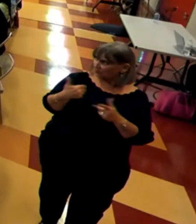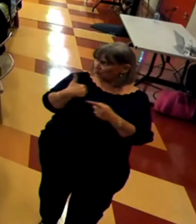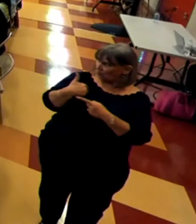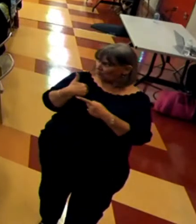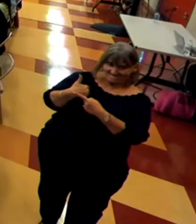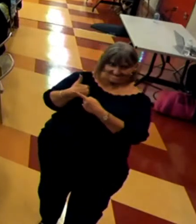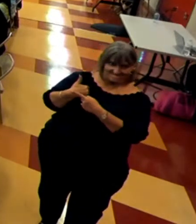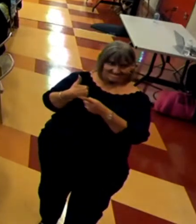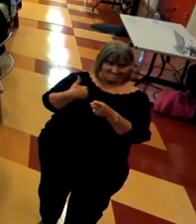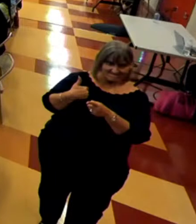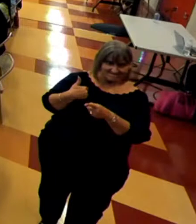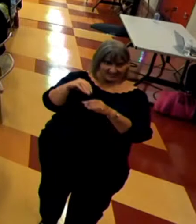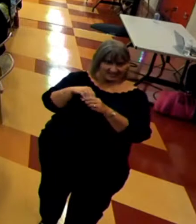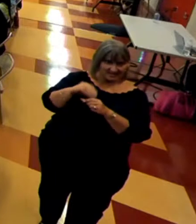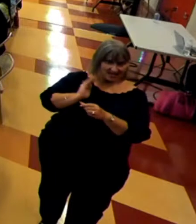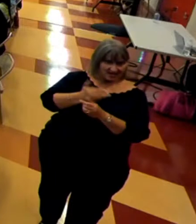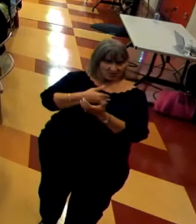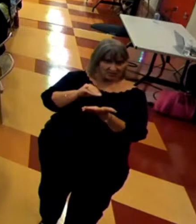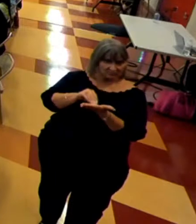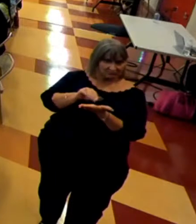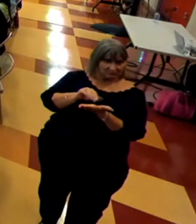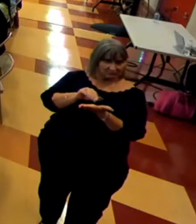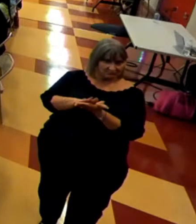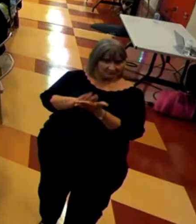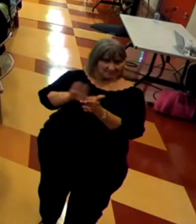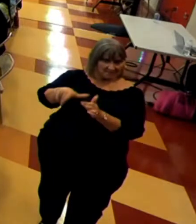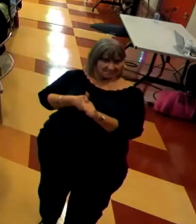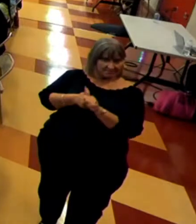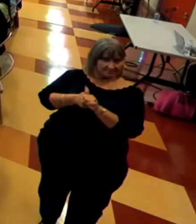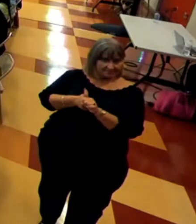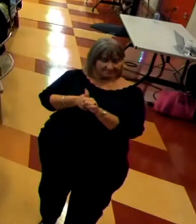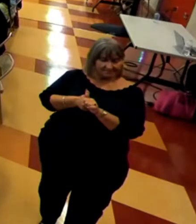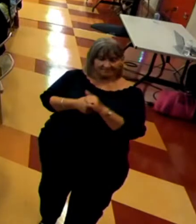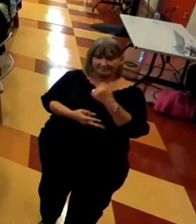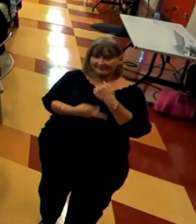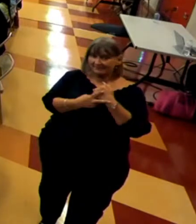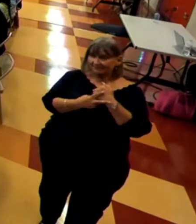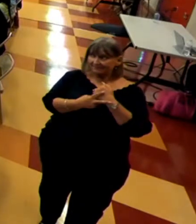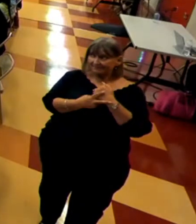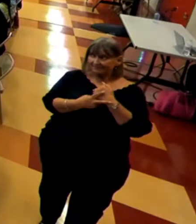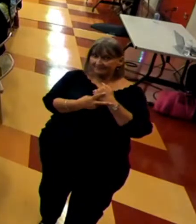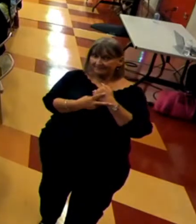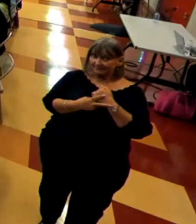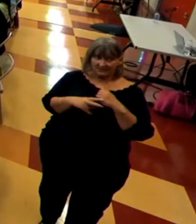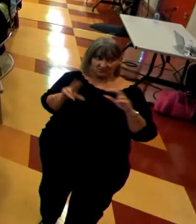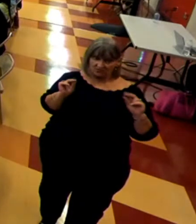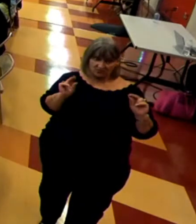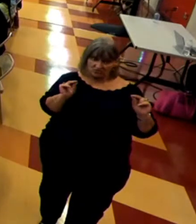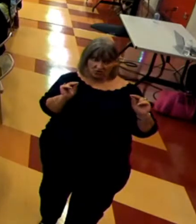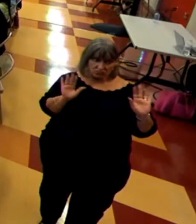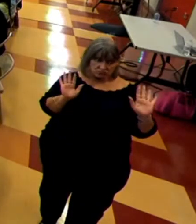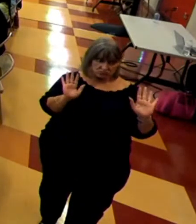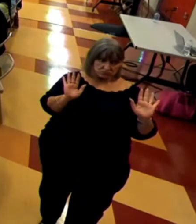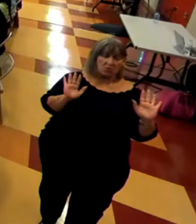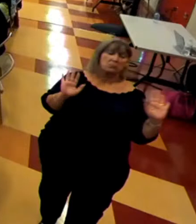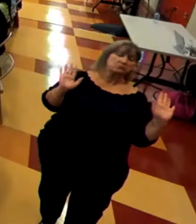our backup documentation? Do we know? No? Okay, that was my question.